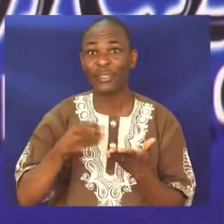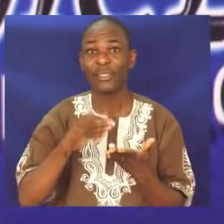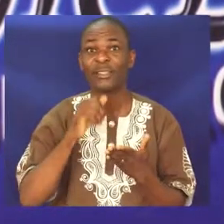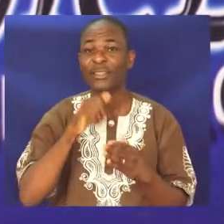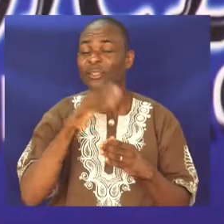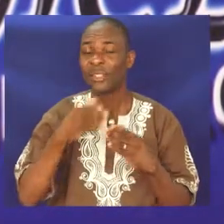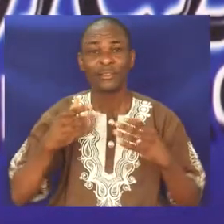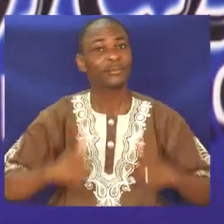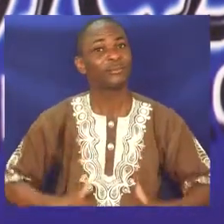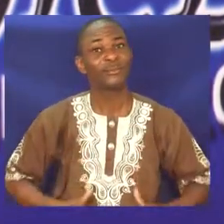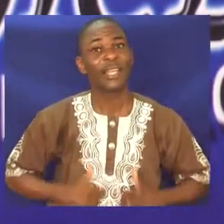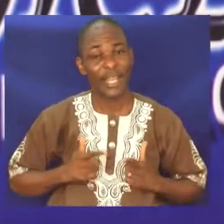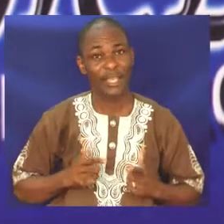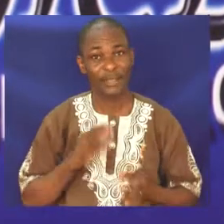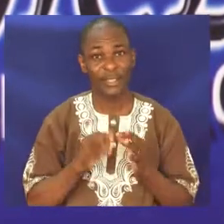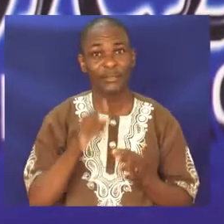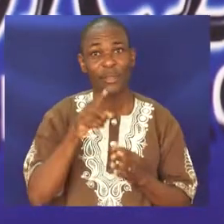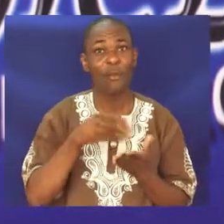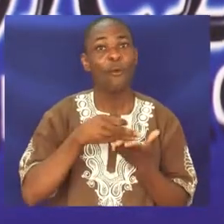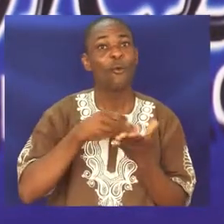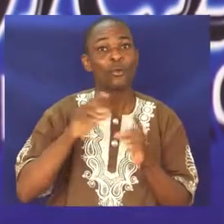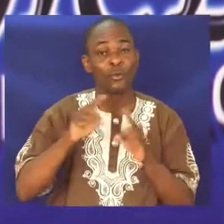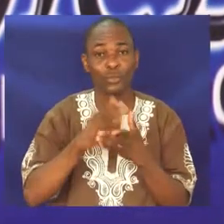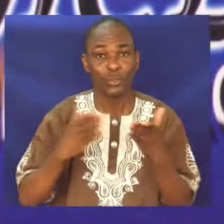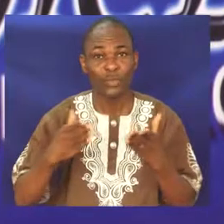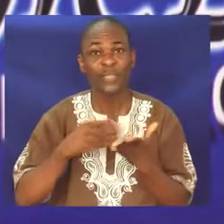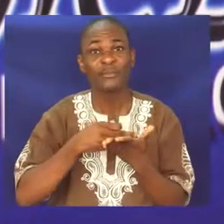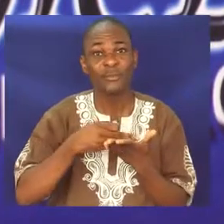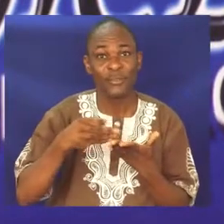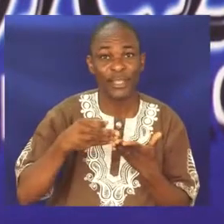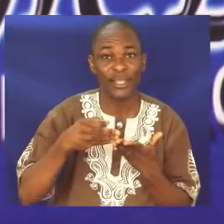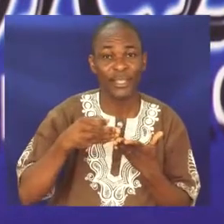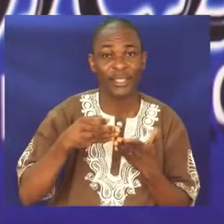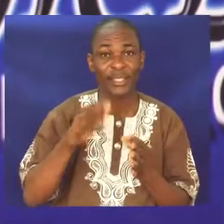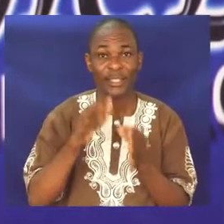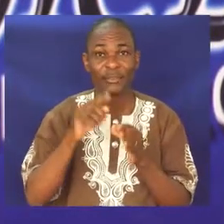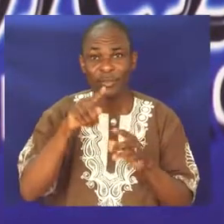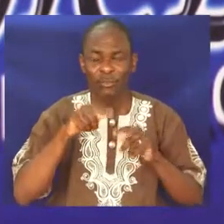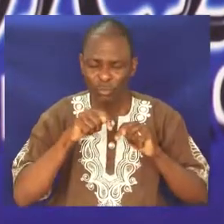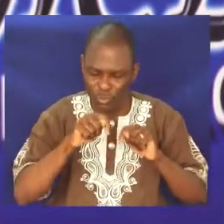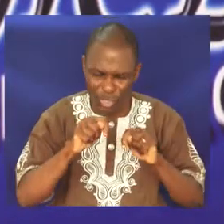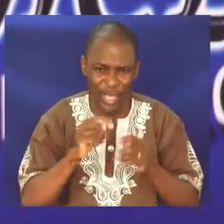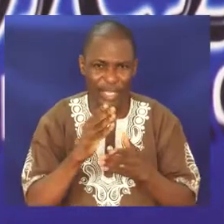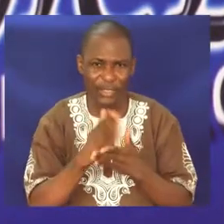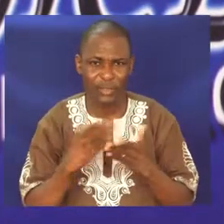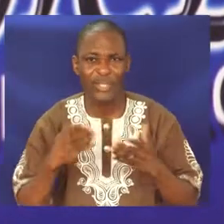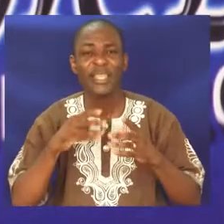a sa wo kasa wo kopel wo kopre bibi na se won sa anka ano nche se wiase akona wiye